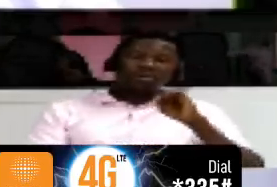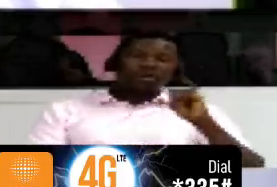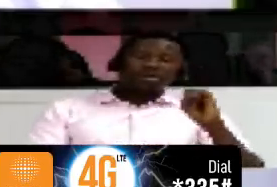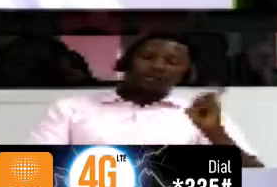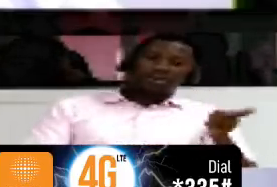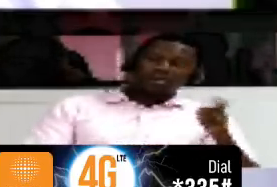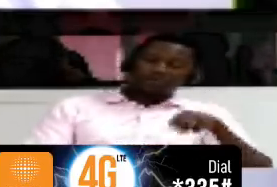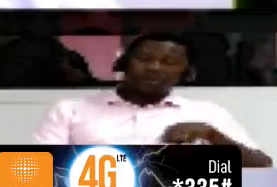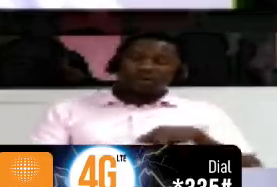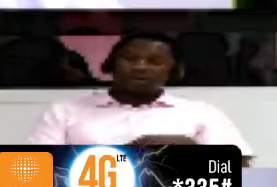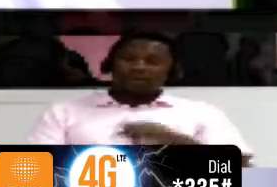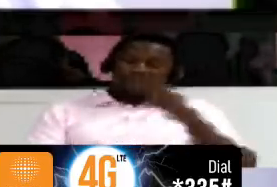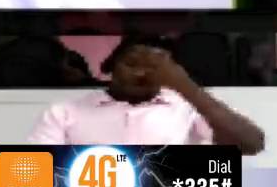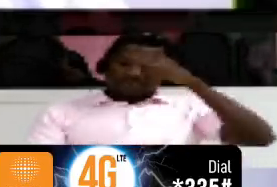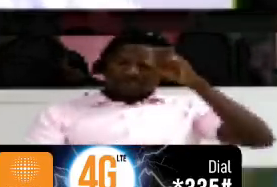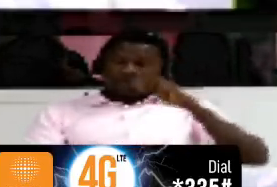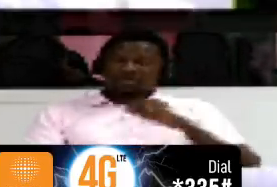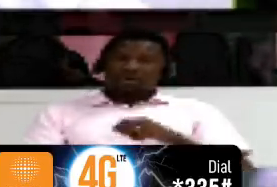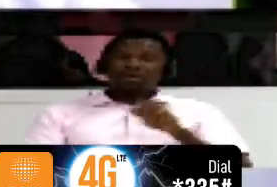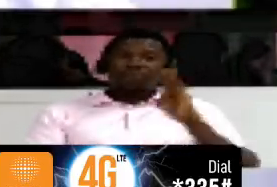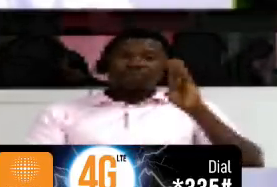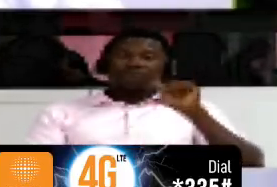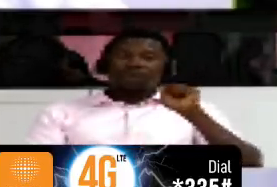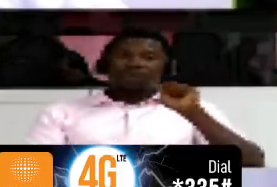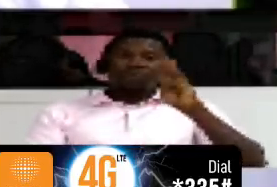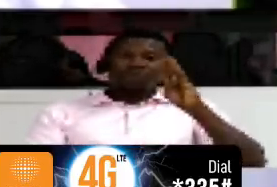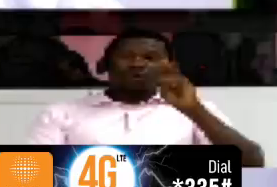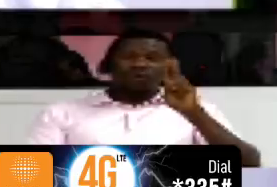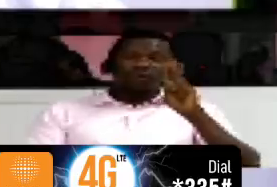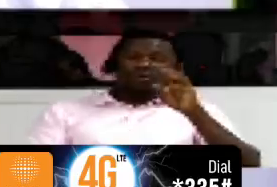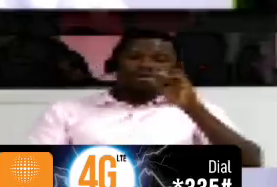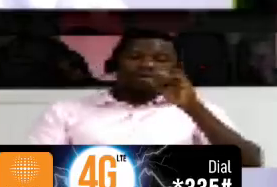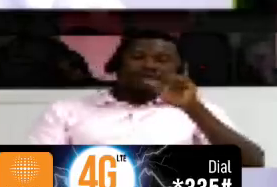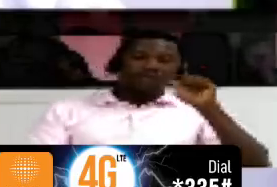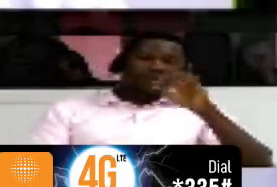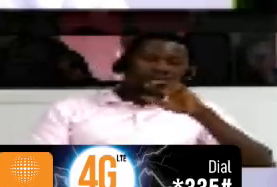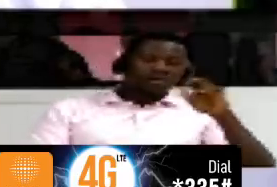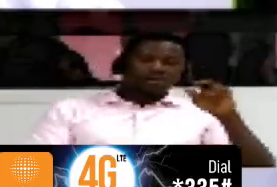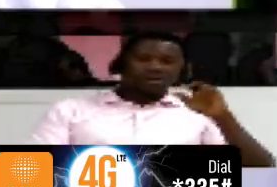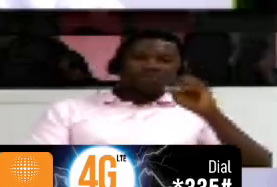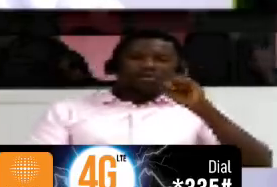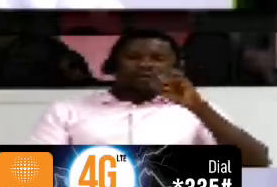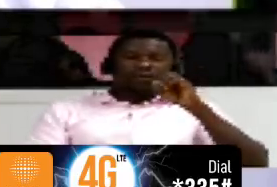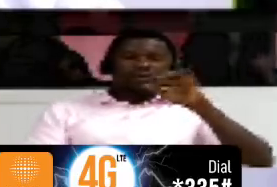Commissioner of Admin, Babukar Sow at the time, because he was also a neighbor, I knew him.